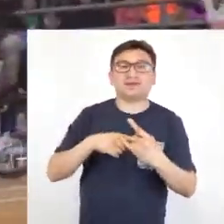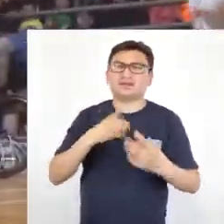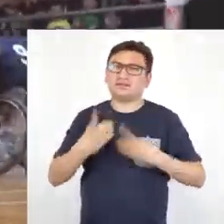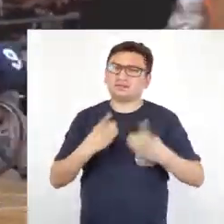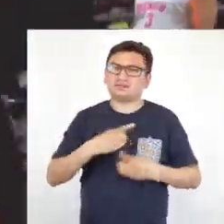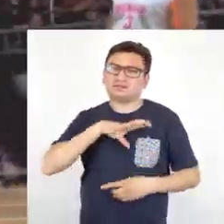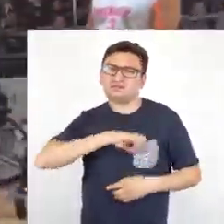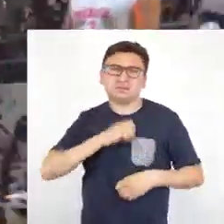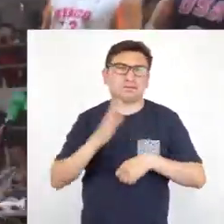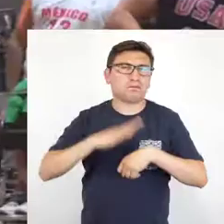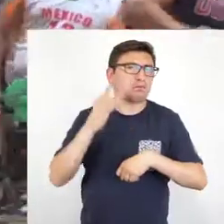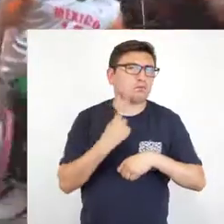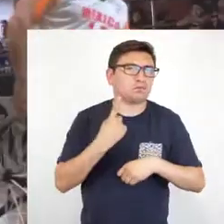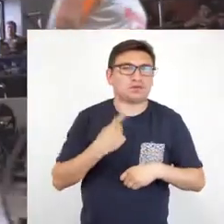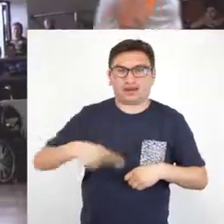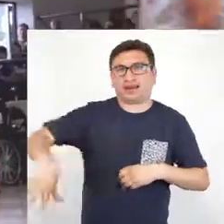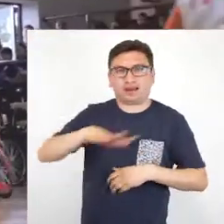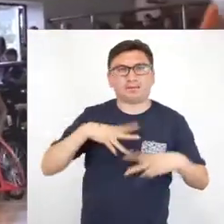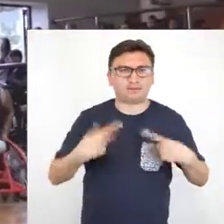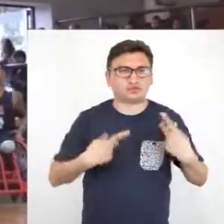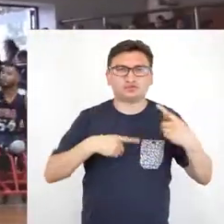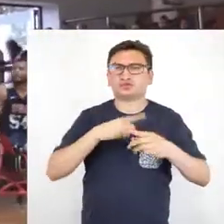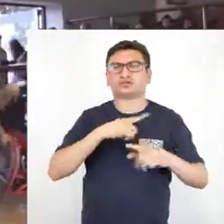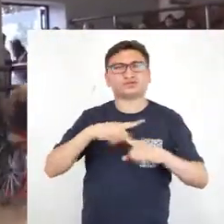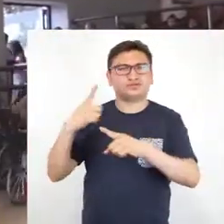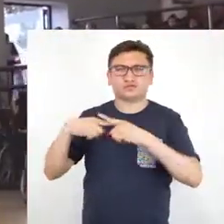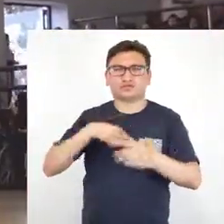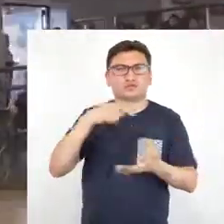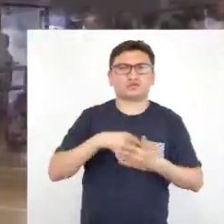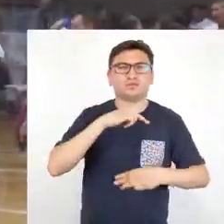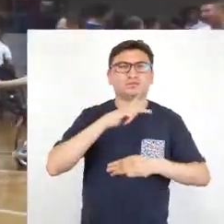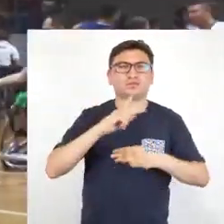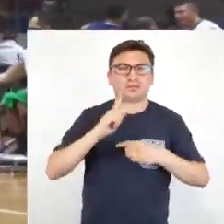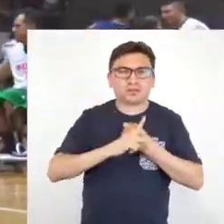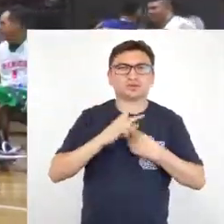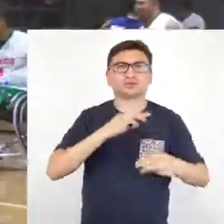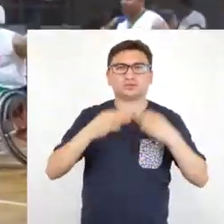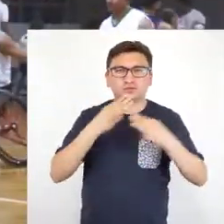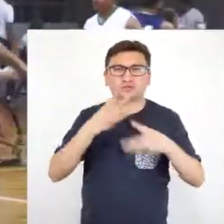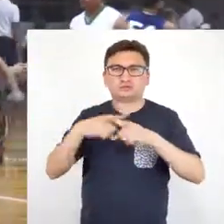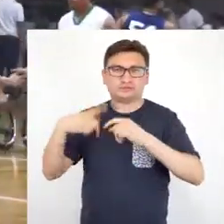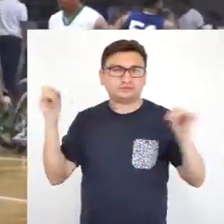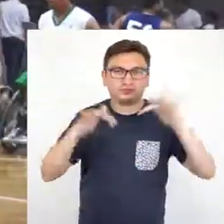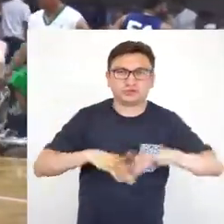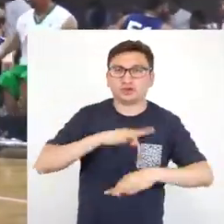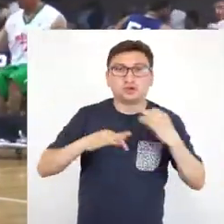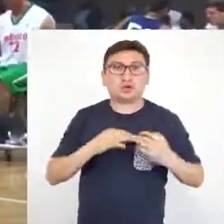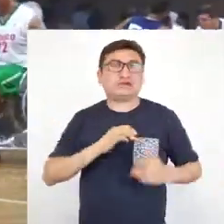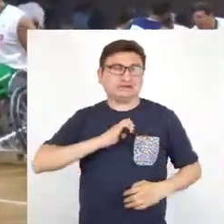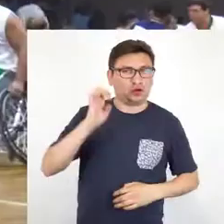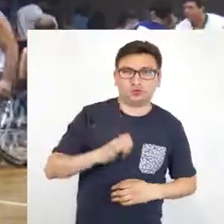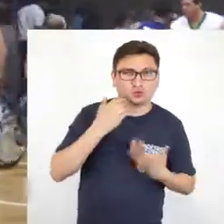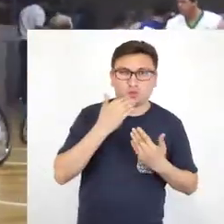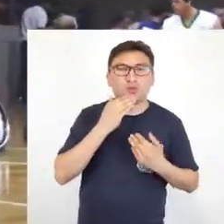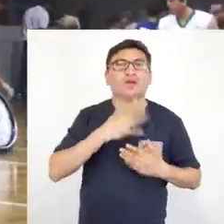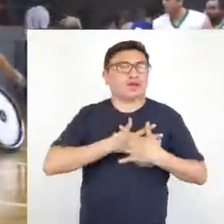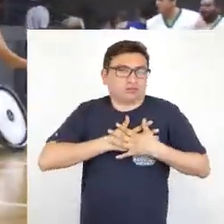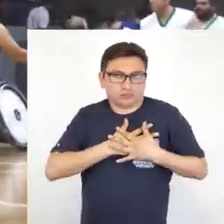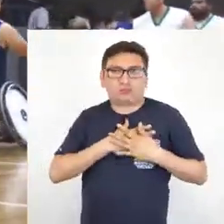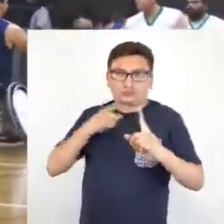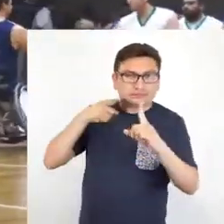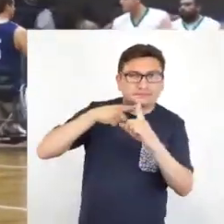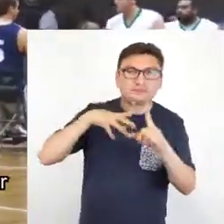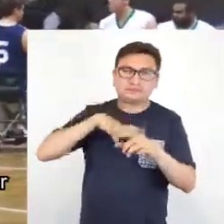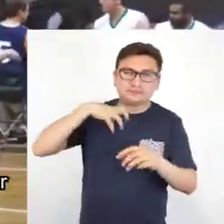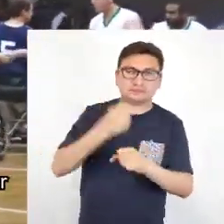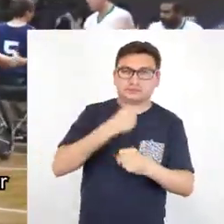around the world together. There's no hate in sports. There's only love and working as hard as you can to you know, complete